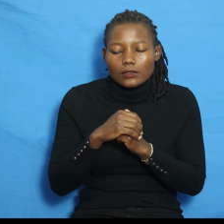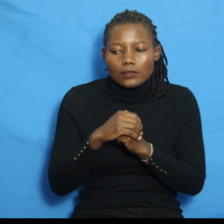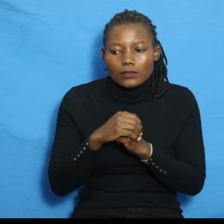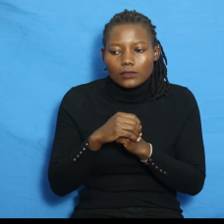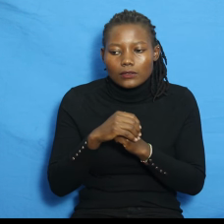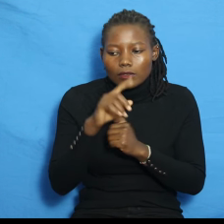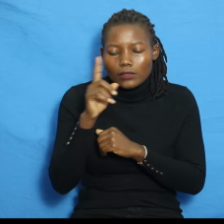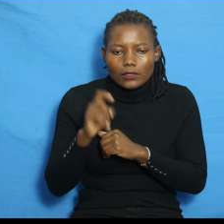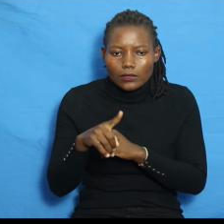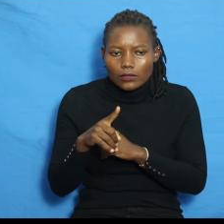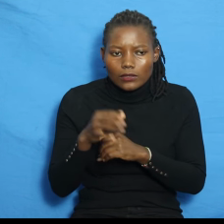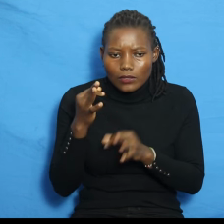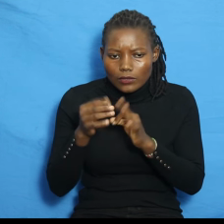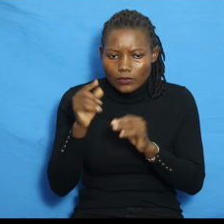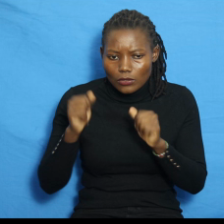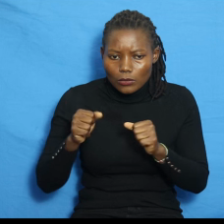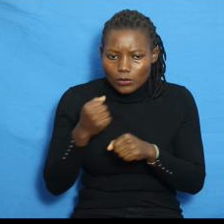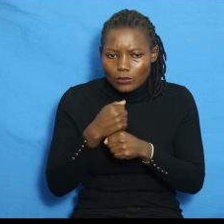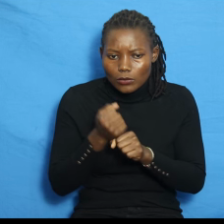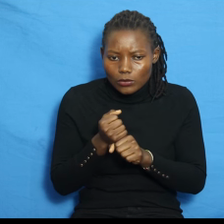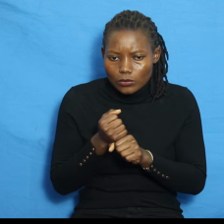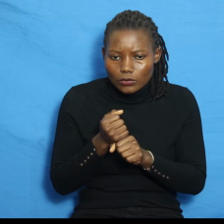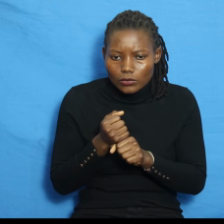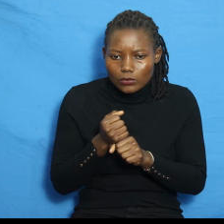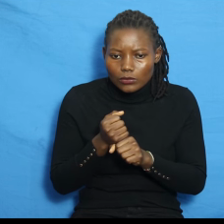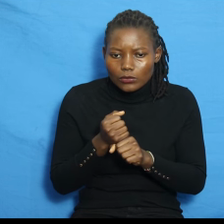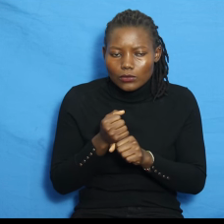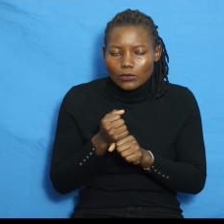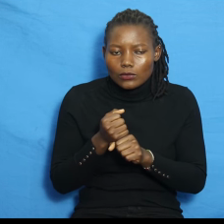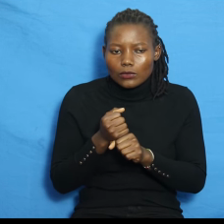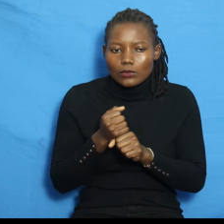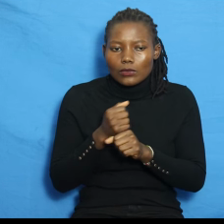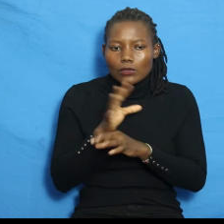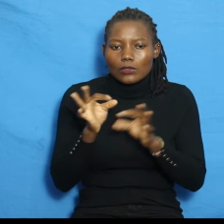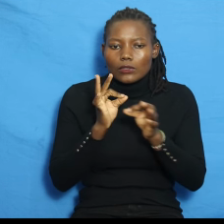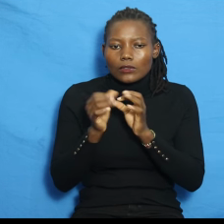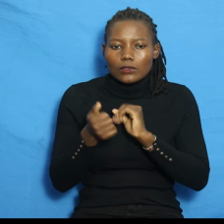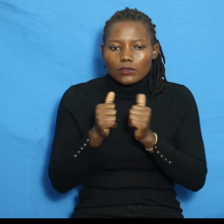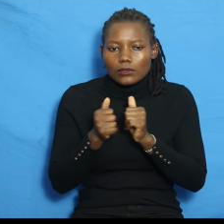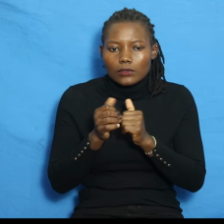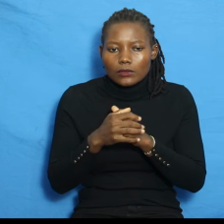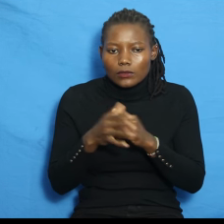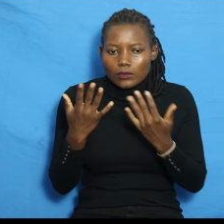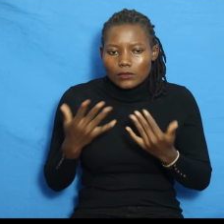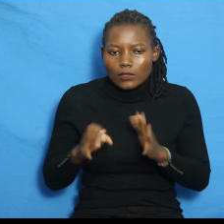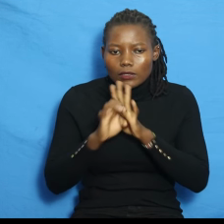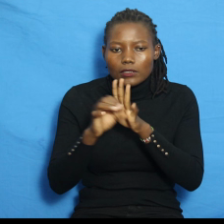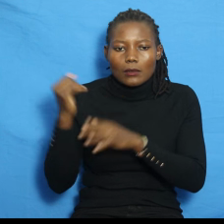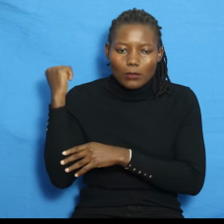So the Yes. question, if you can Yeah. do a study on biomechanics of a specific sport item like the